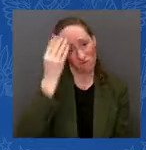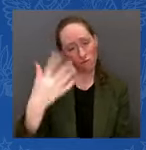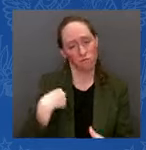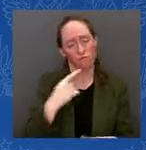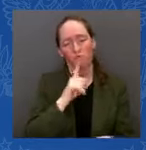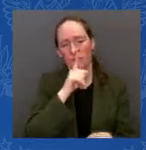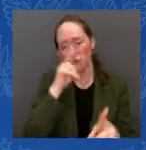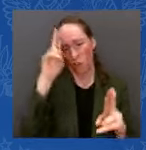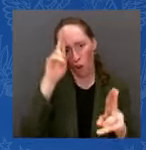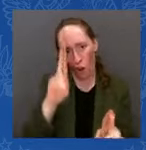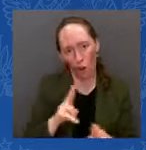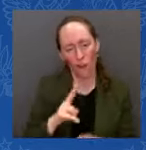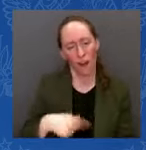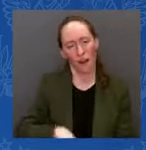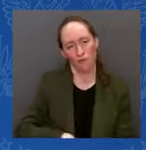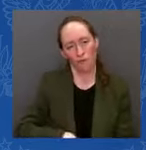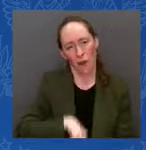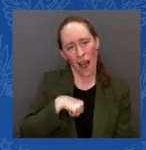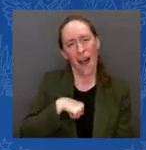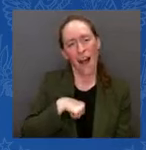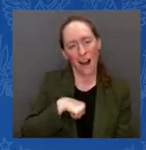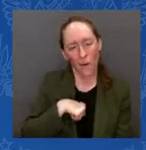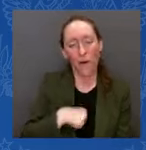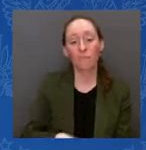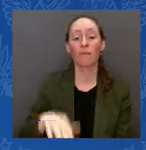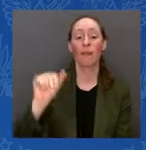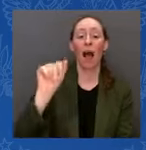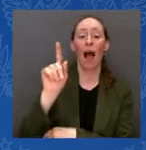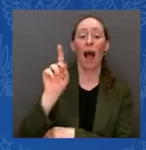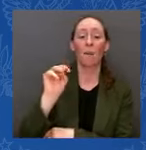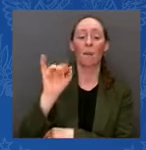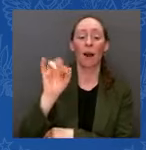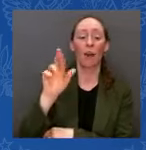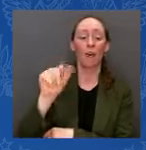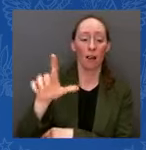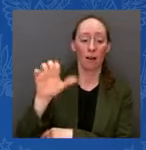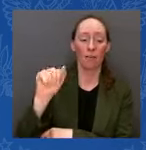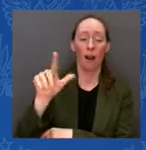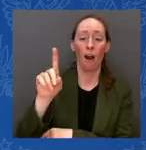is here today. Where are you, Admiral? Thank you.